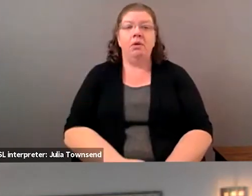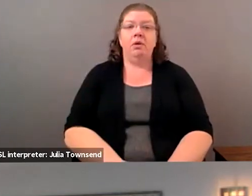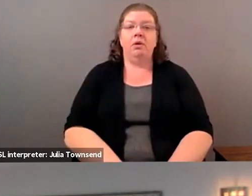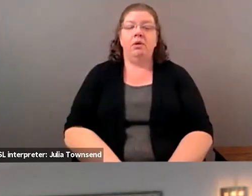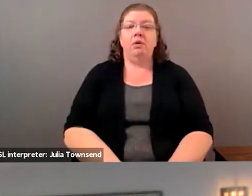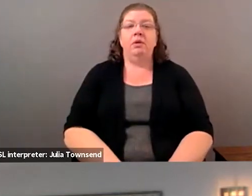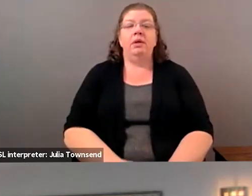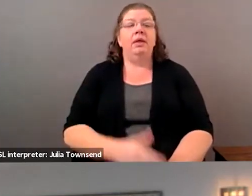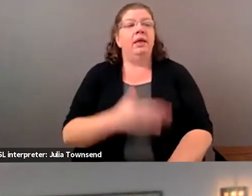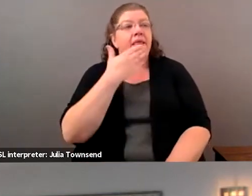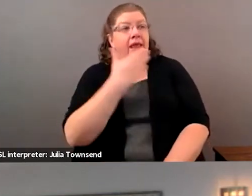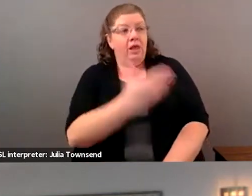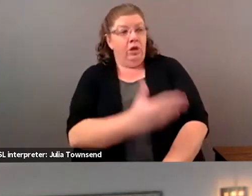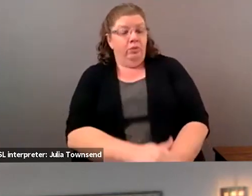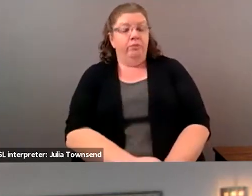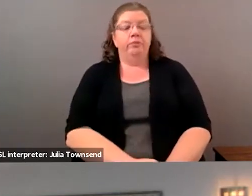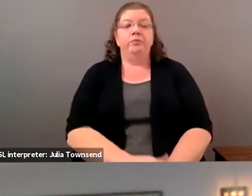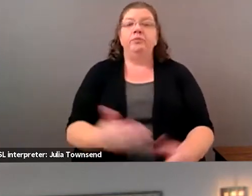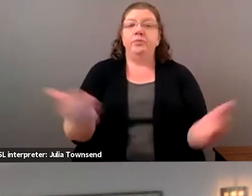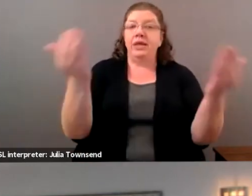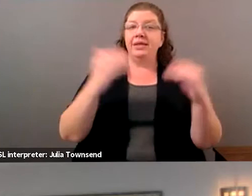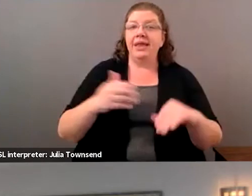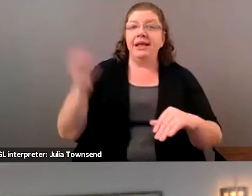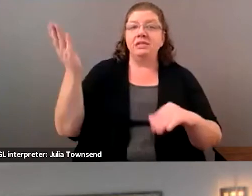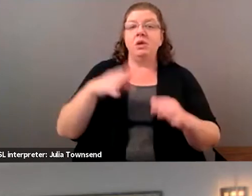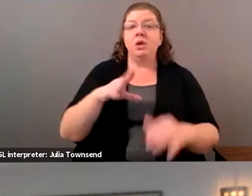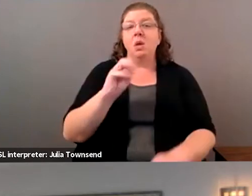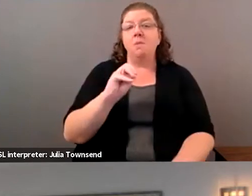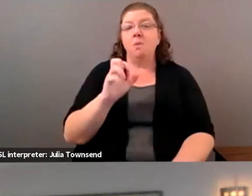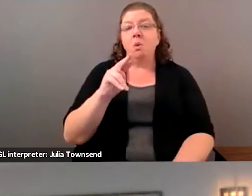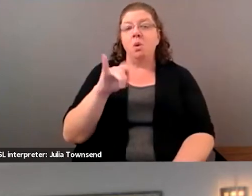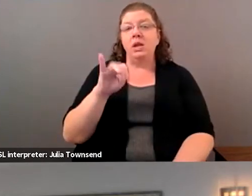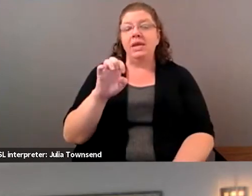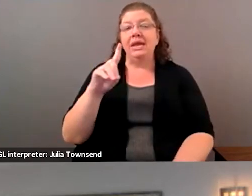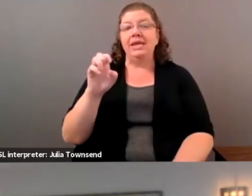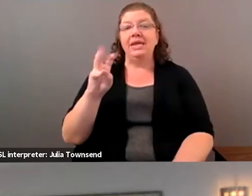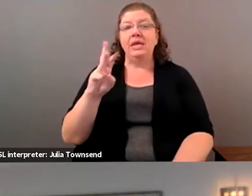Thank you. Our next speaker is Moni DeWitt.